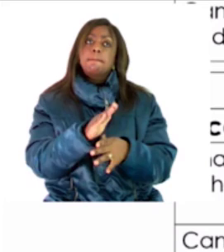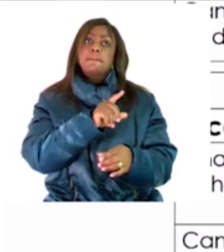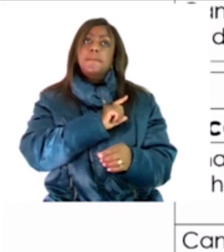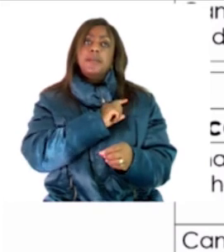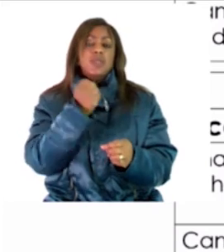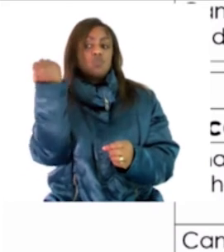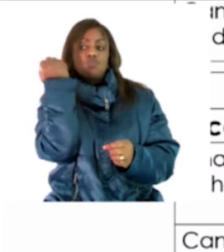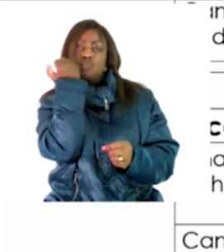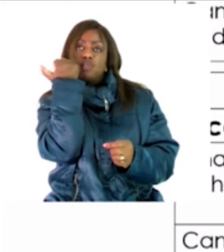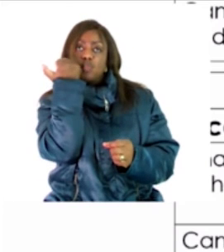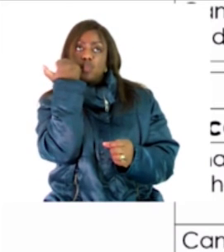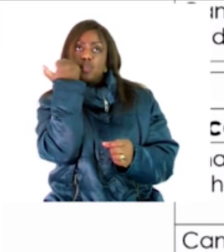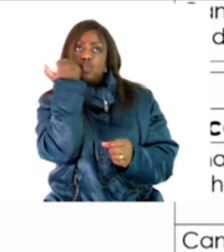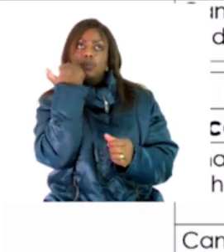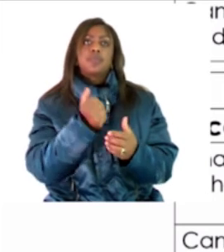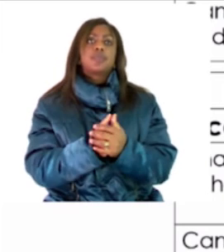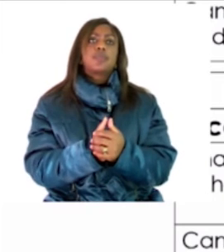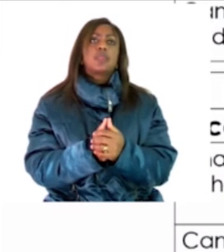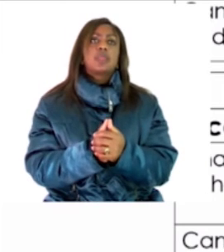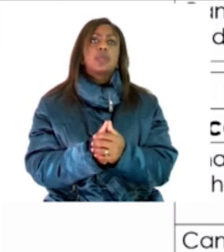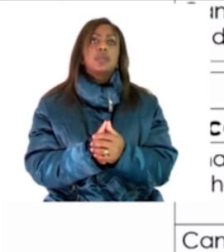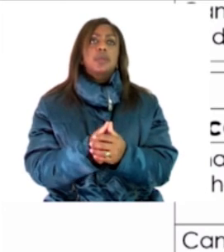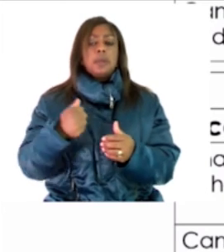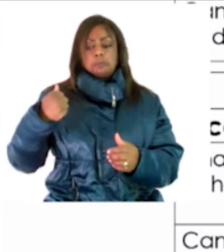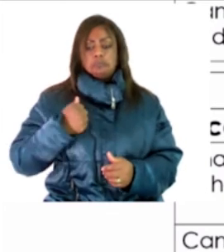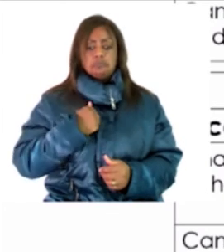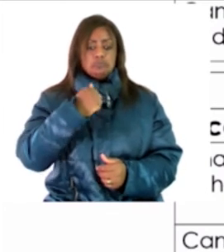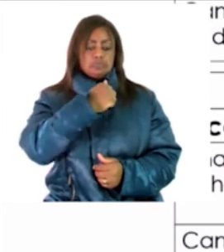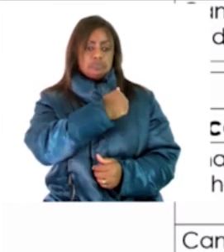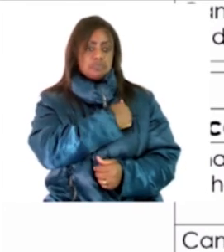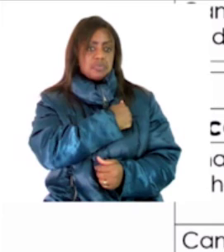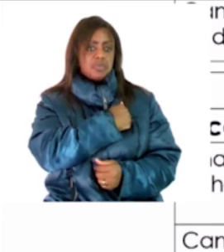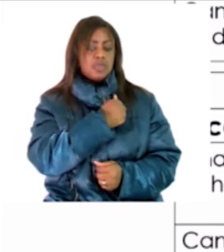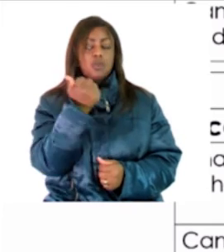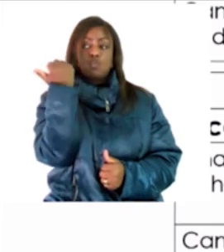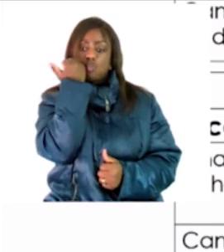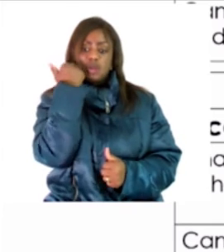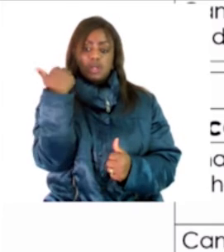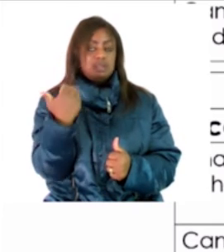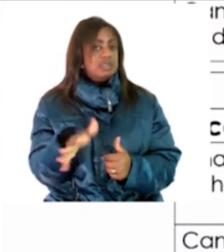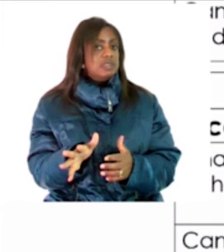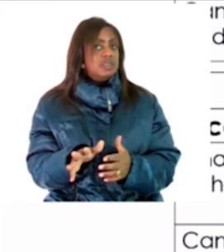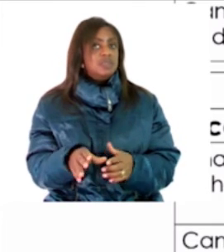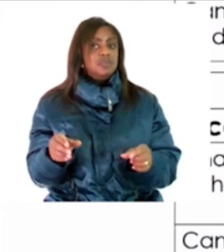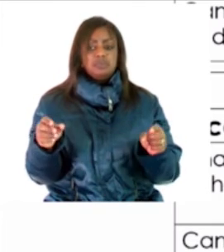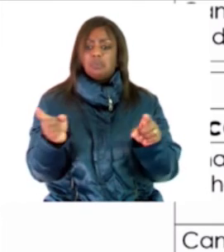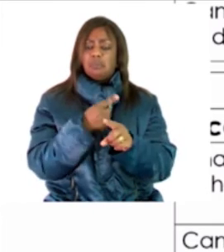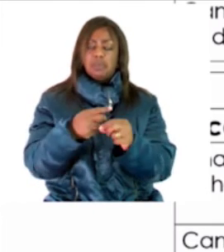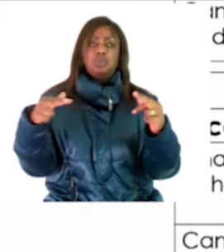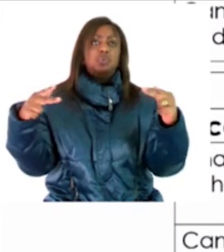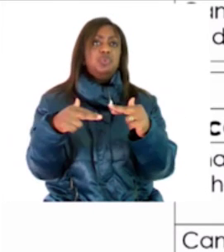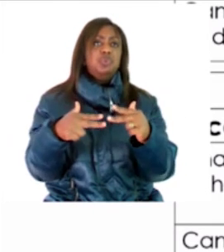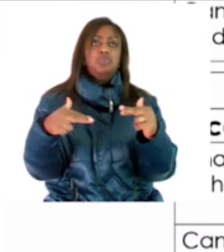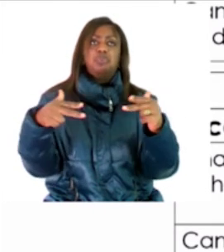of drugs. The father comes home, or the mother comes home after consuming drugs, and there's a misunderstanding, there are fights, and then at